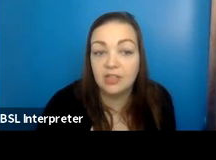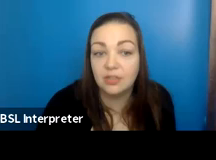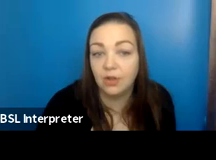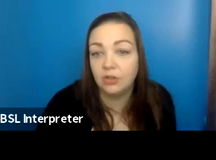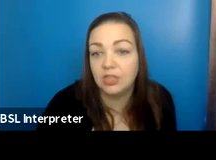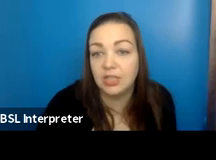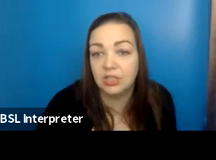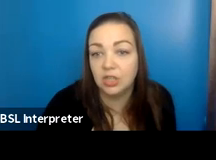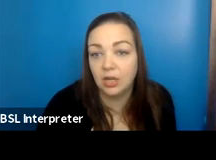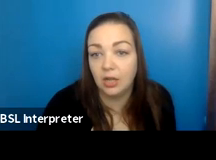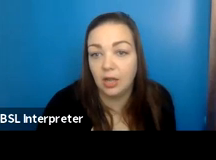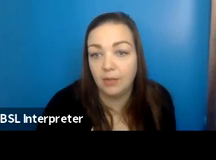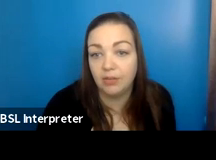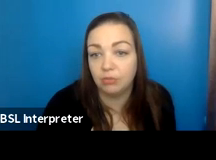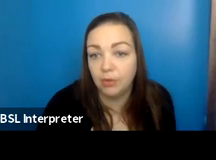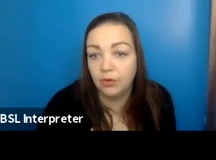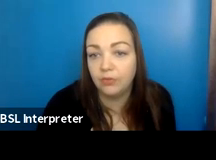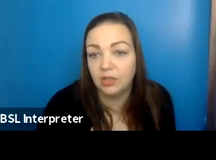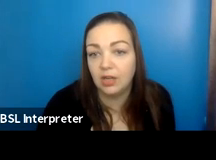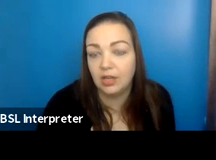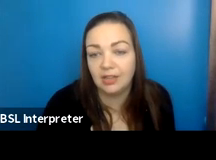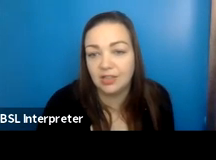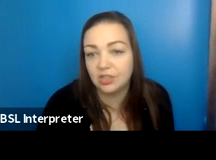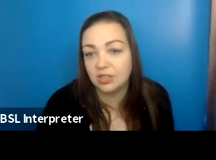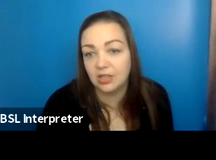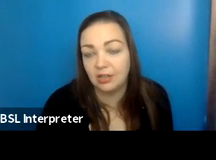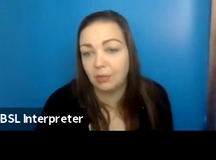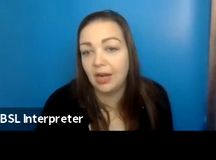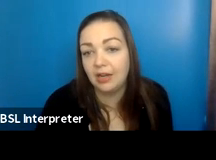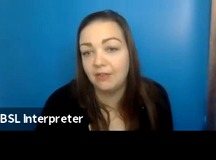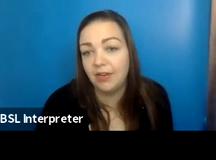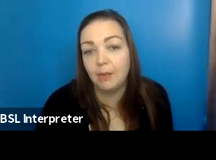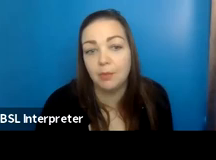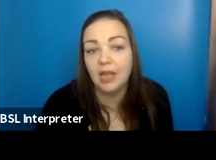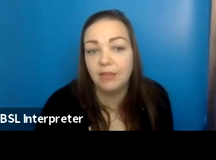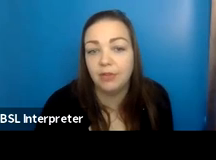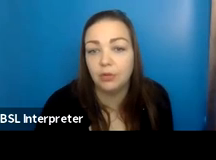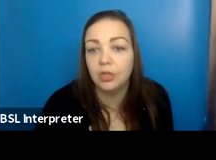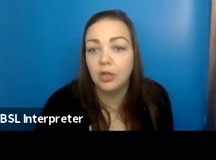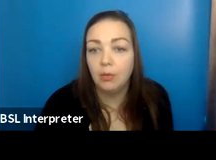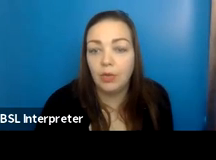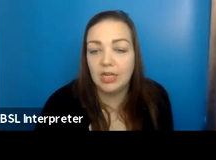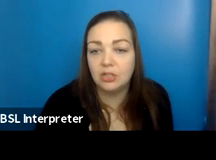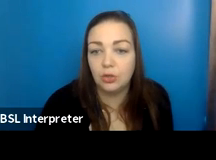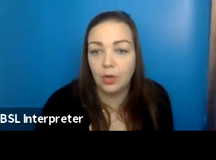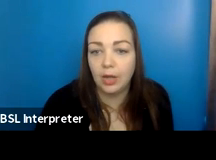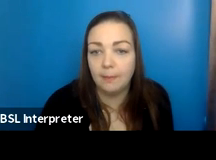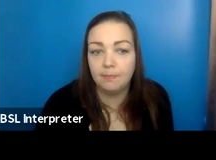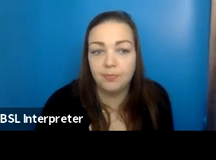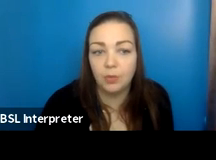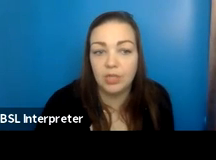this disadvantage is removed, and there's just this leveling up the playing field. We need